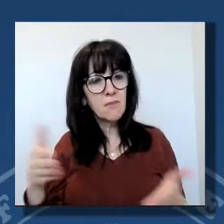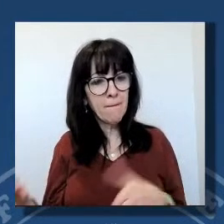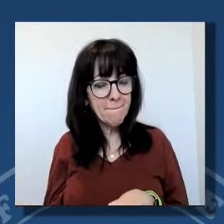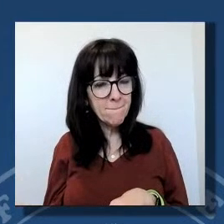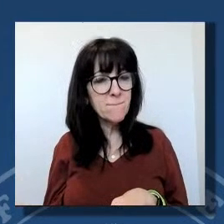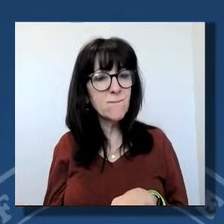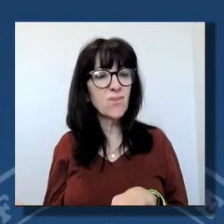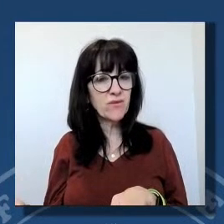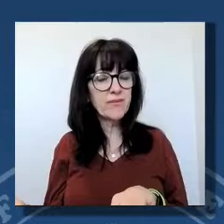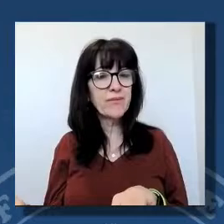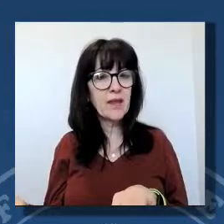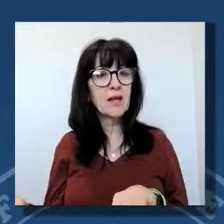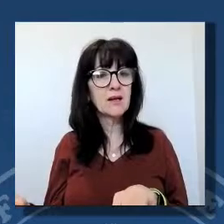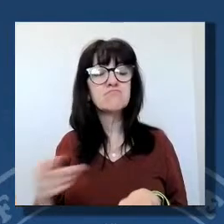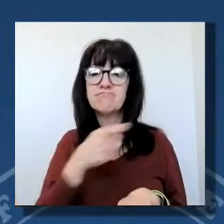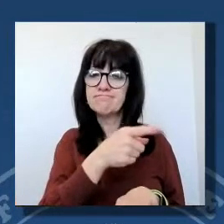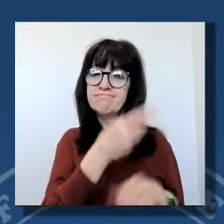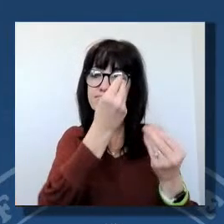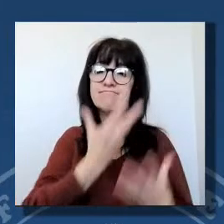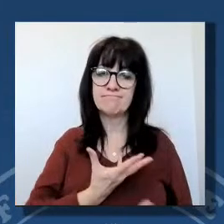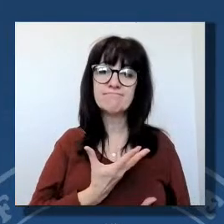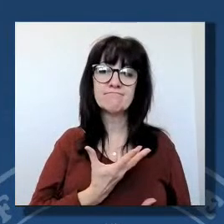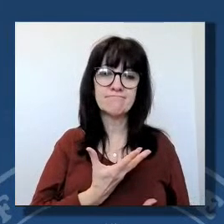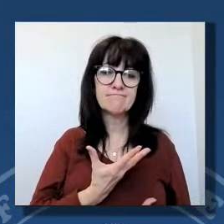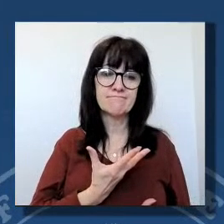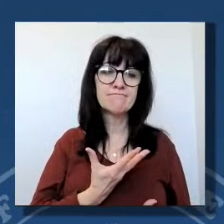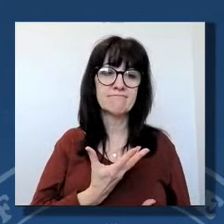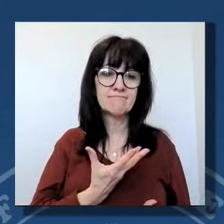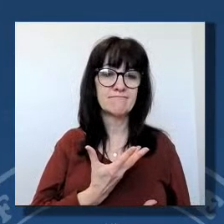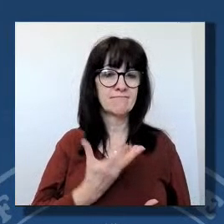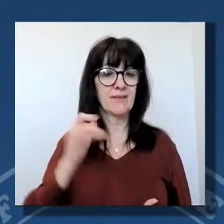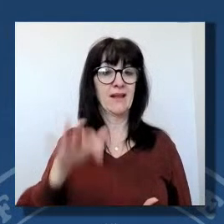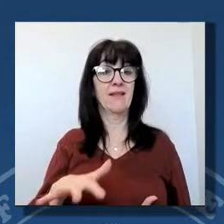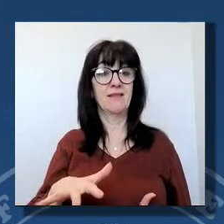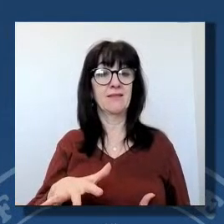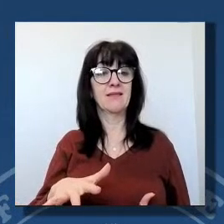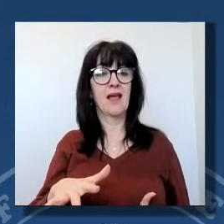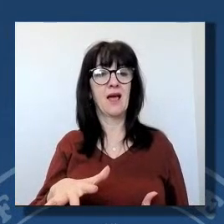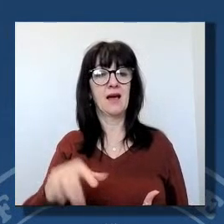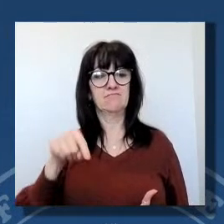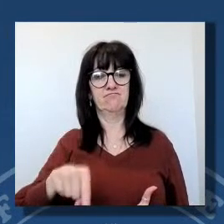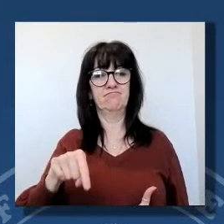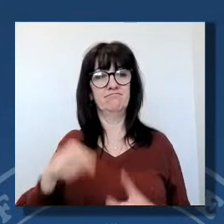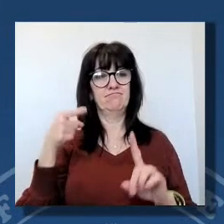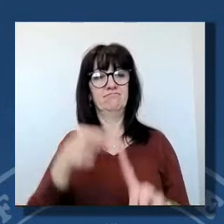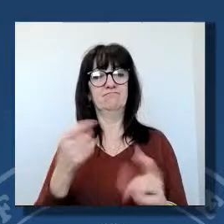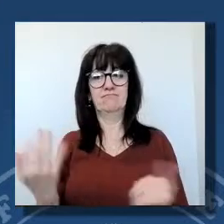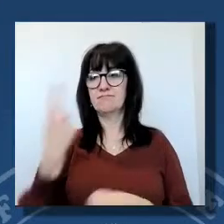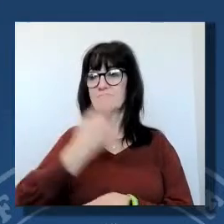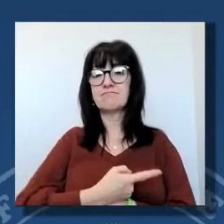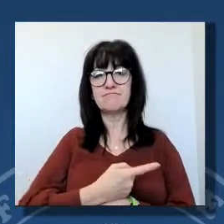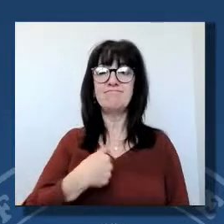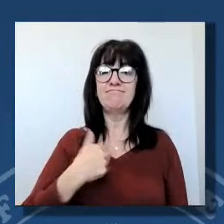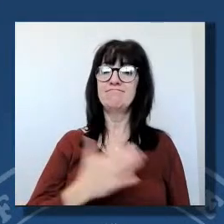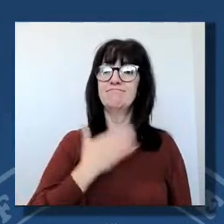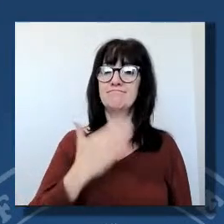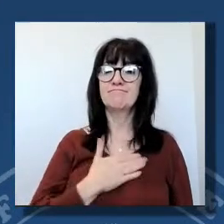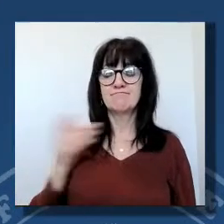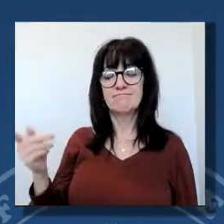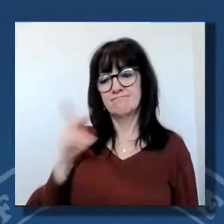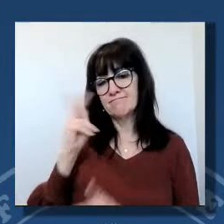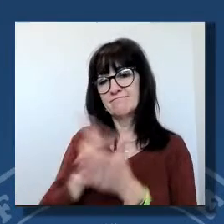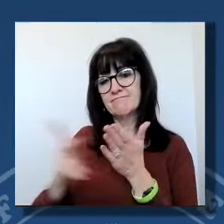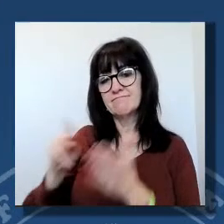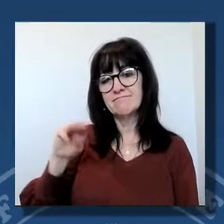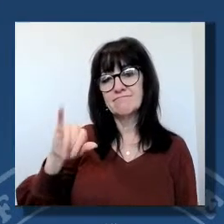us. And that's what this is all about. And I'm just really happy that Secretary Majeski has continued her persistence.